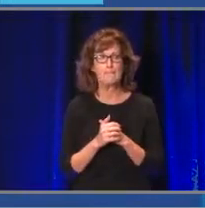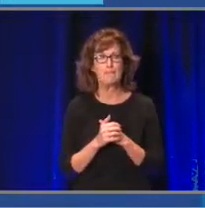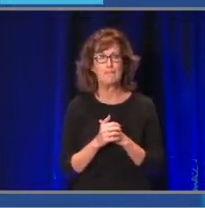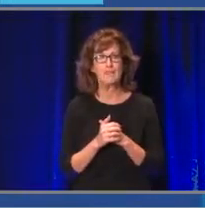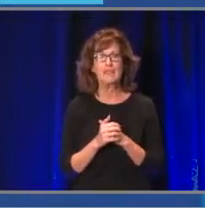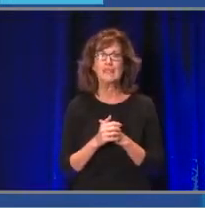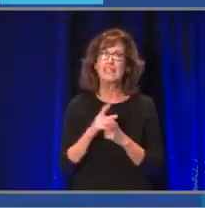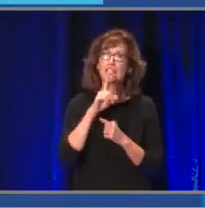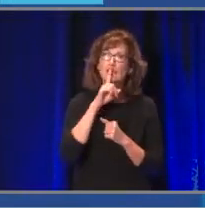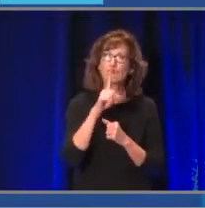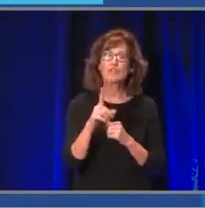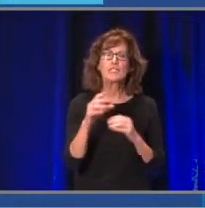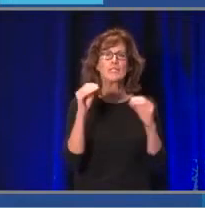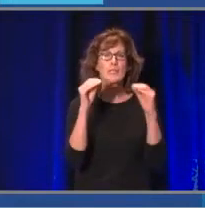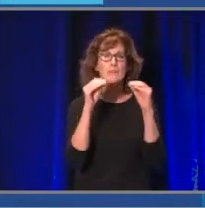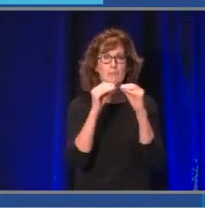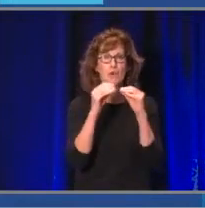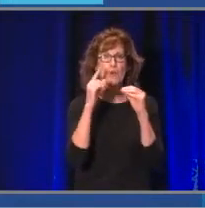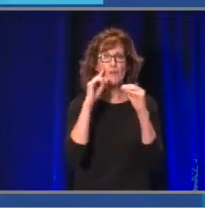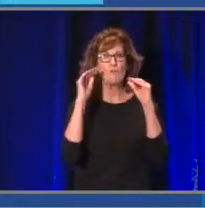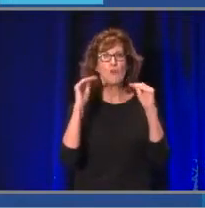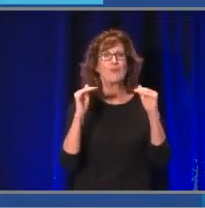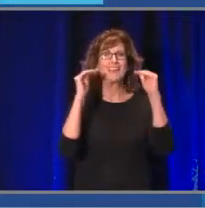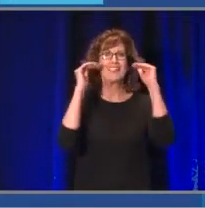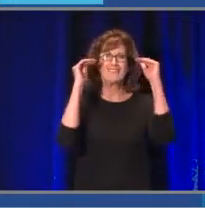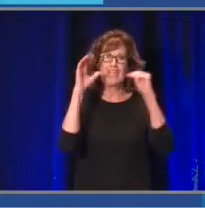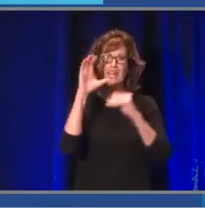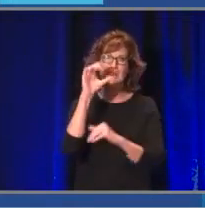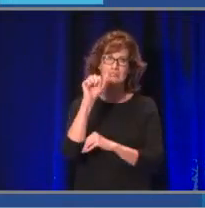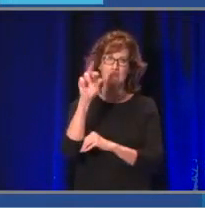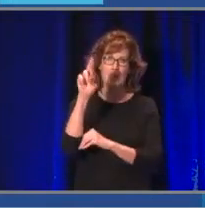It's more for advanced cancers.